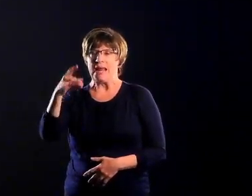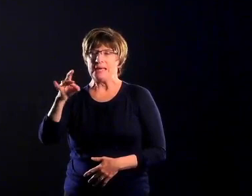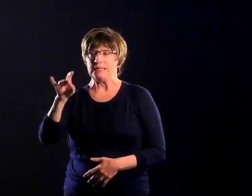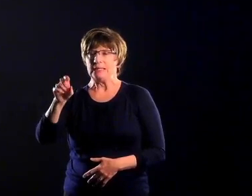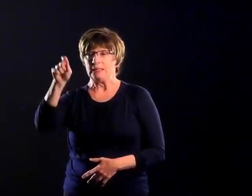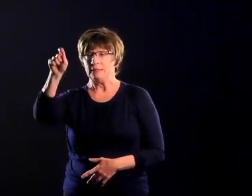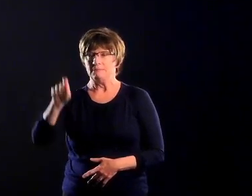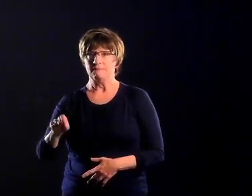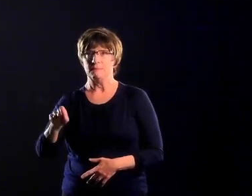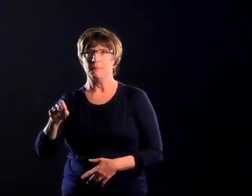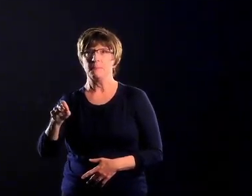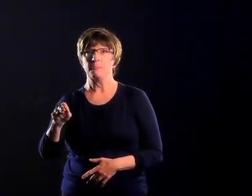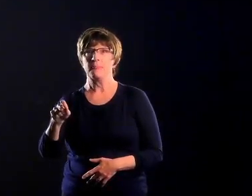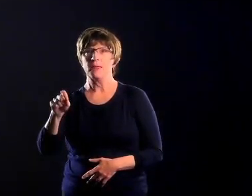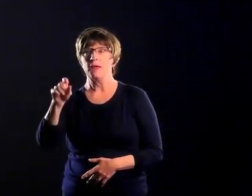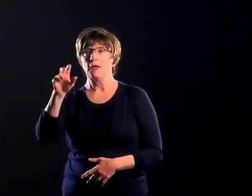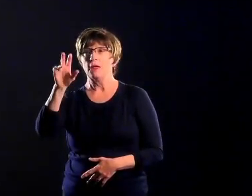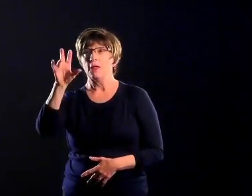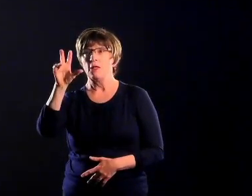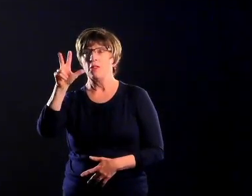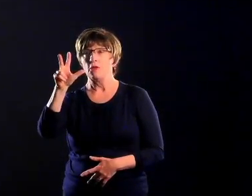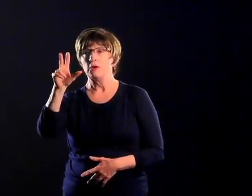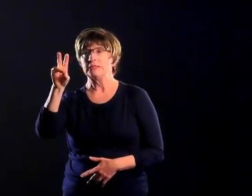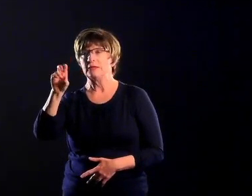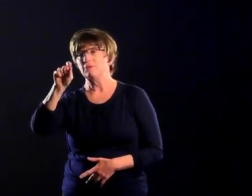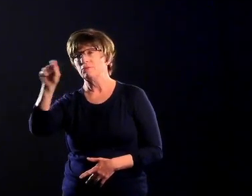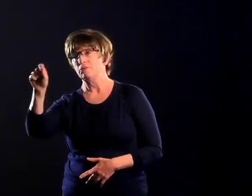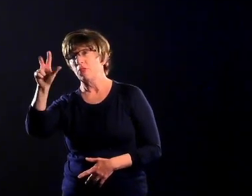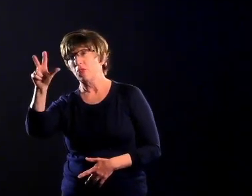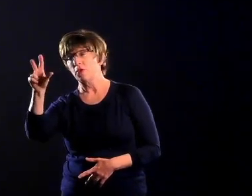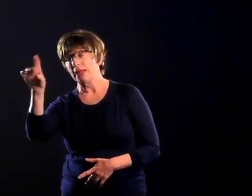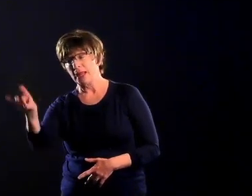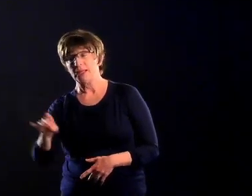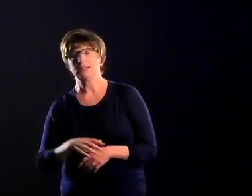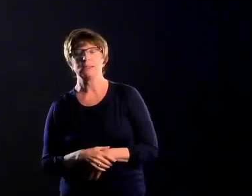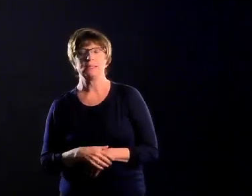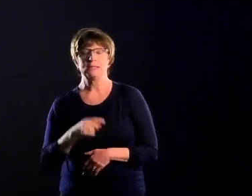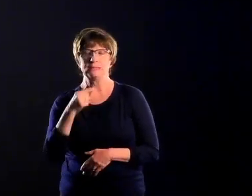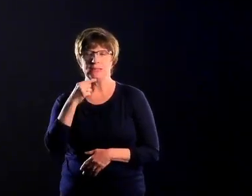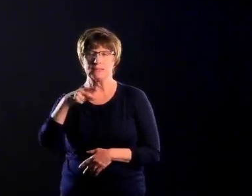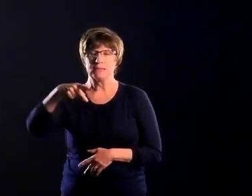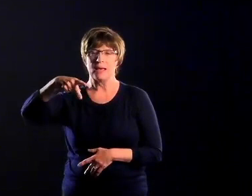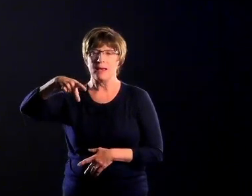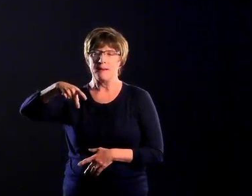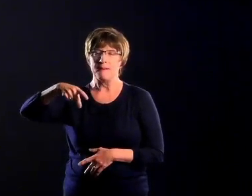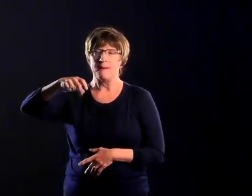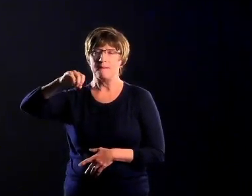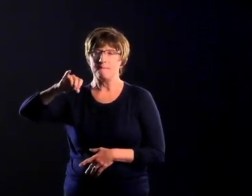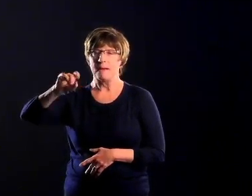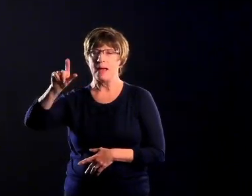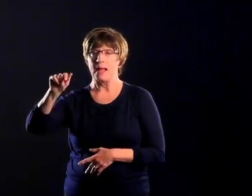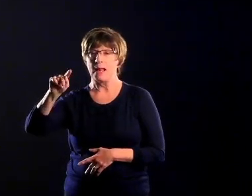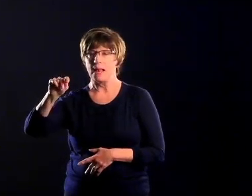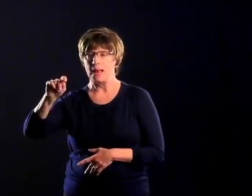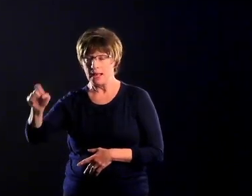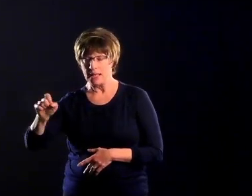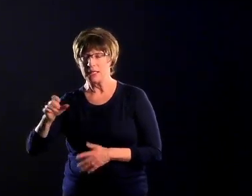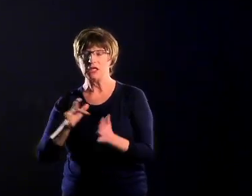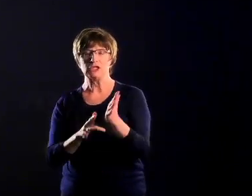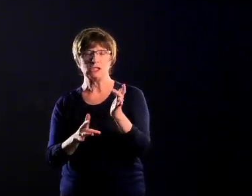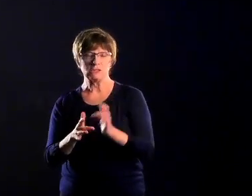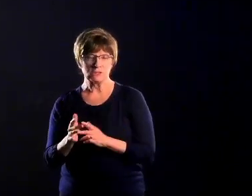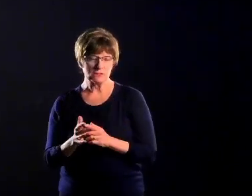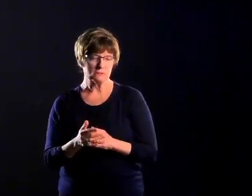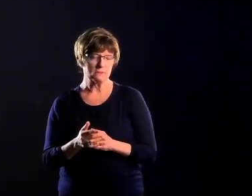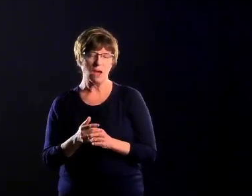verses 37 and 38. And it says, as Pilate and Jesus are talking